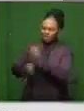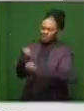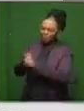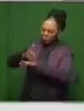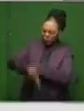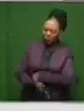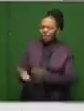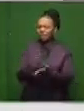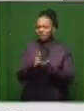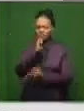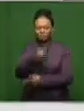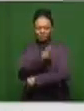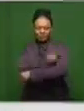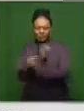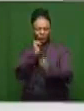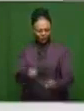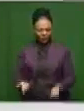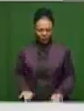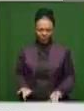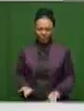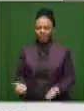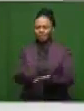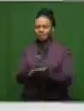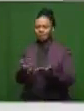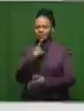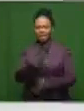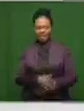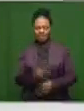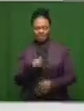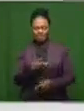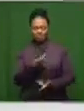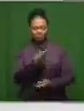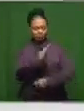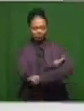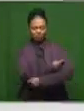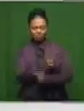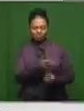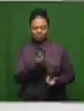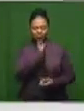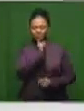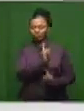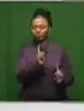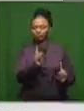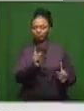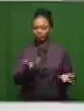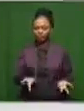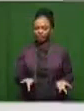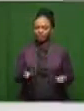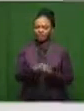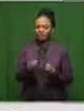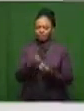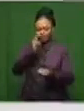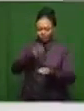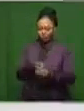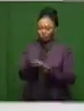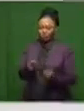in those vaccines and there are people who choose not to get those vaccines and and it's something that we need to deal with